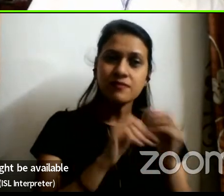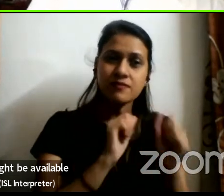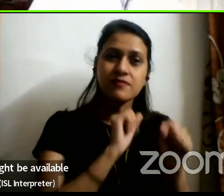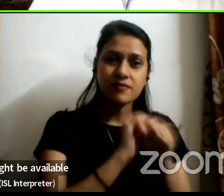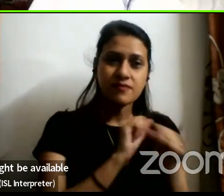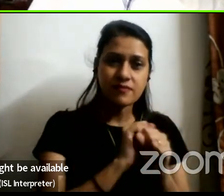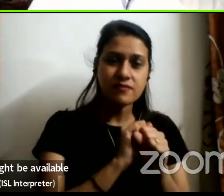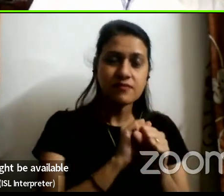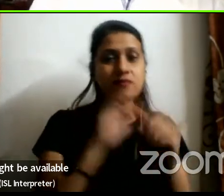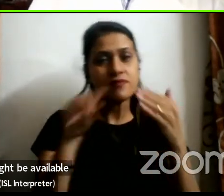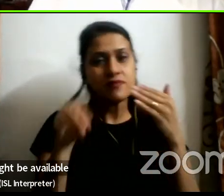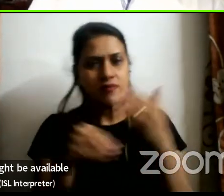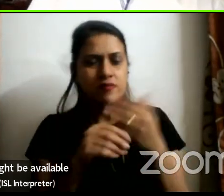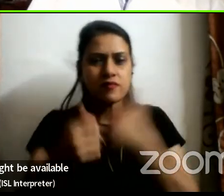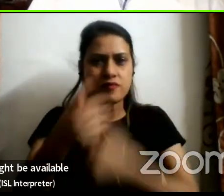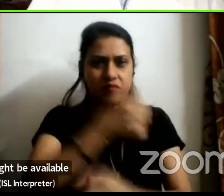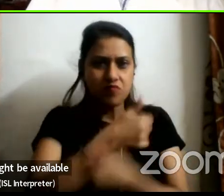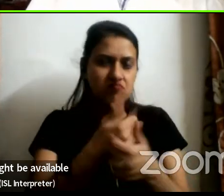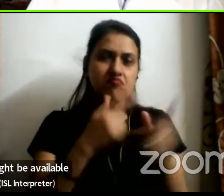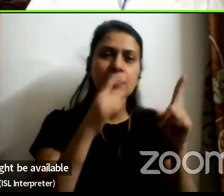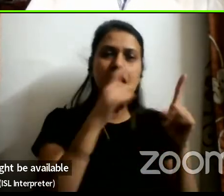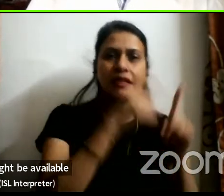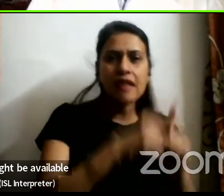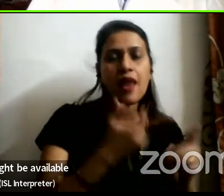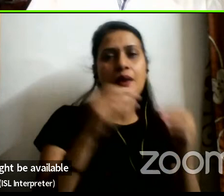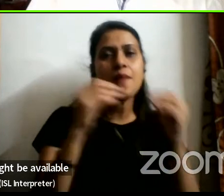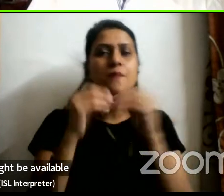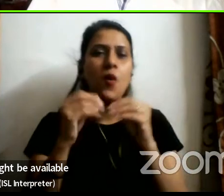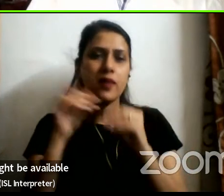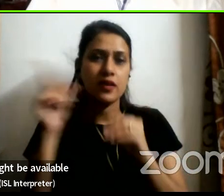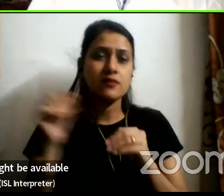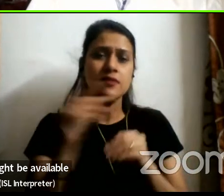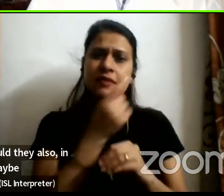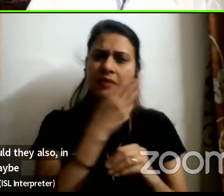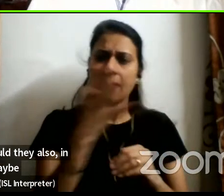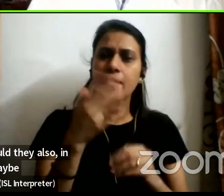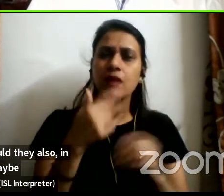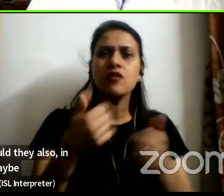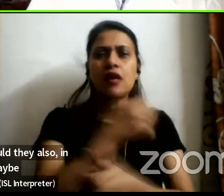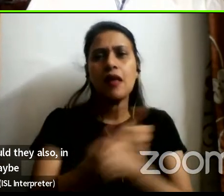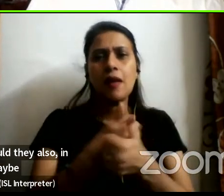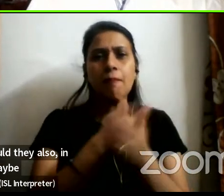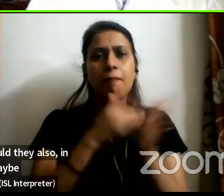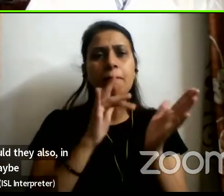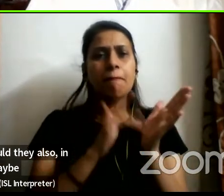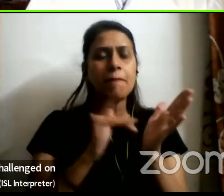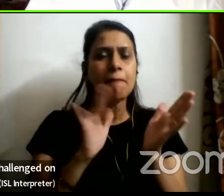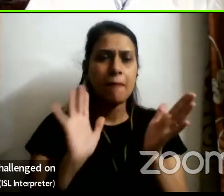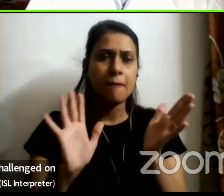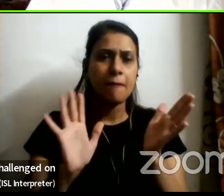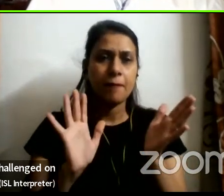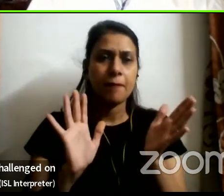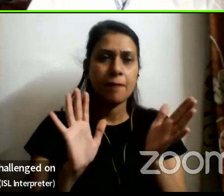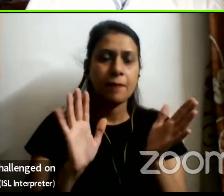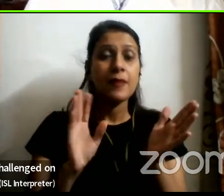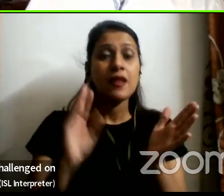addition, challenge in maybe Delhi, Bombay? And several cases are challenged on those constitutional sort of